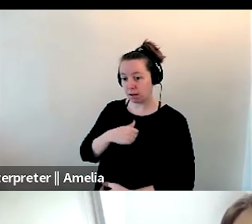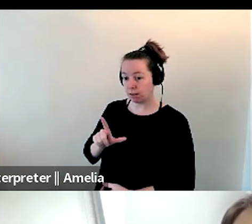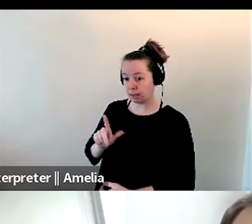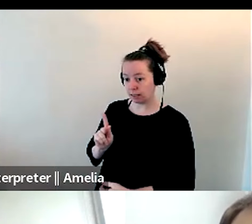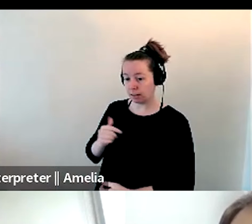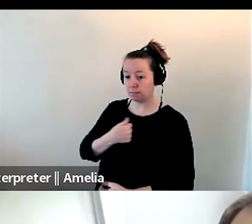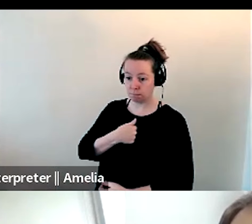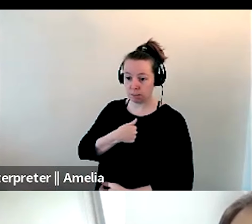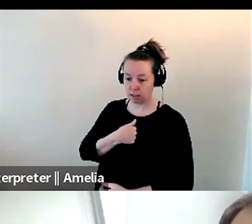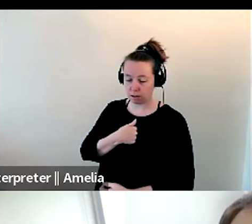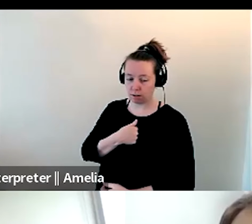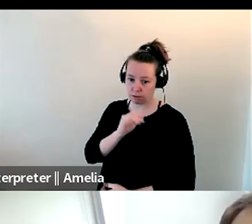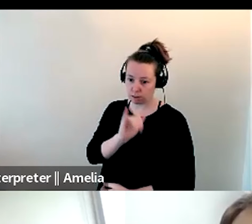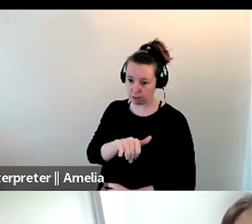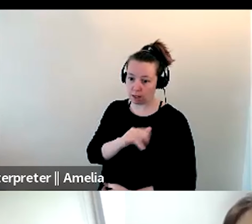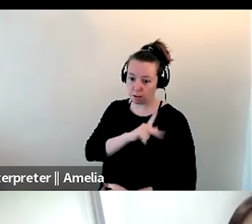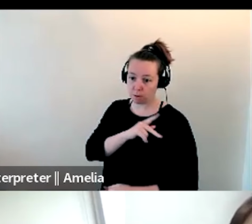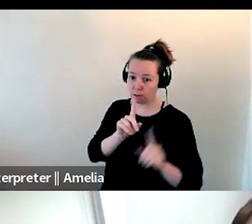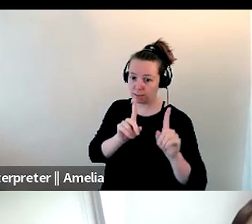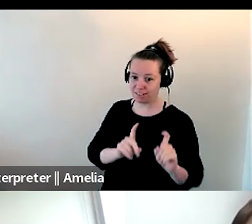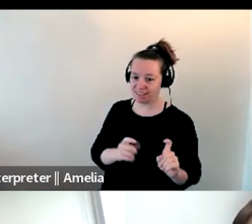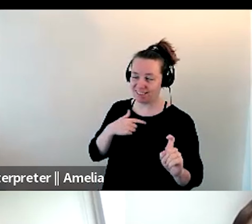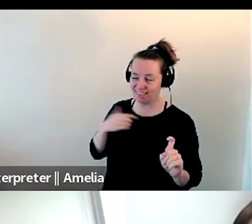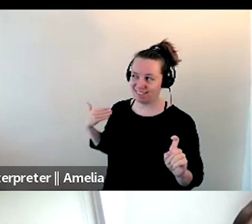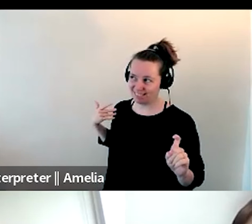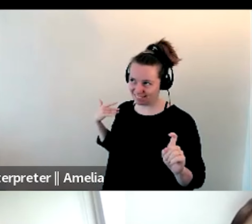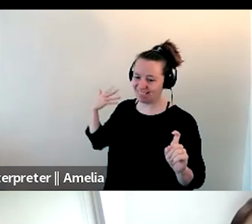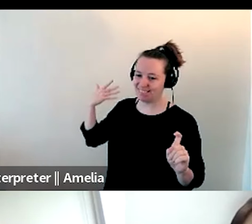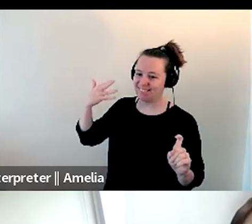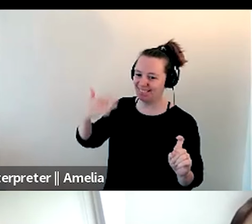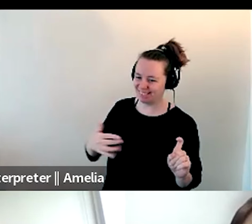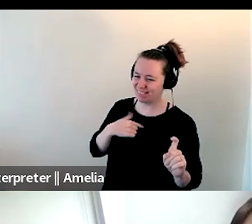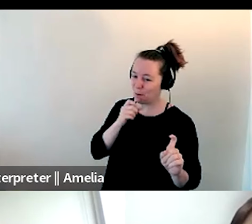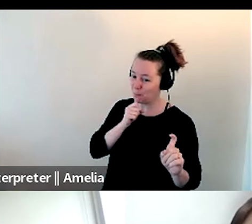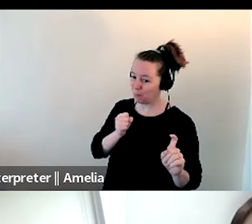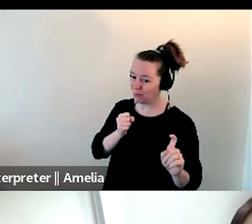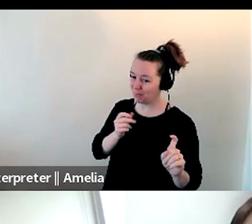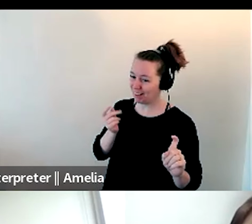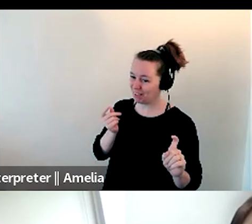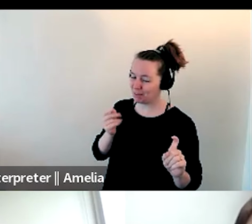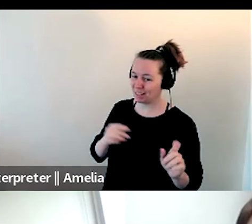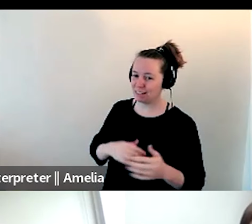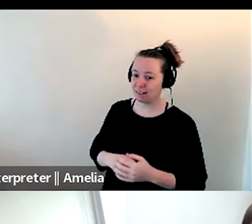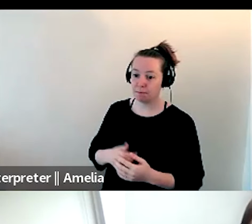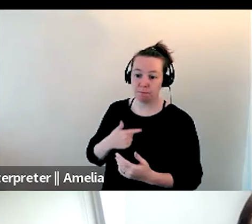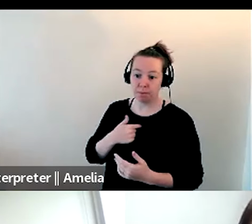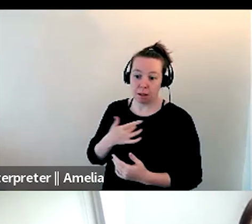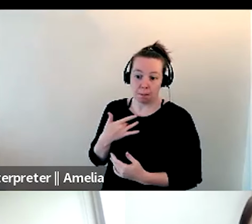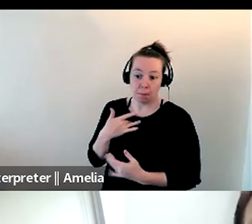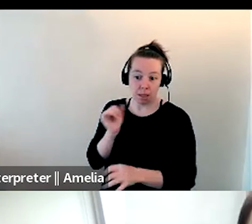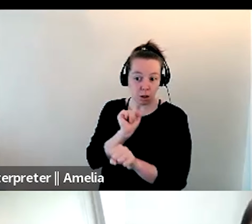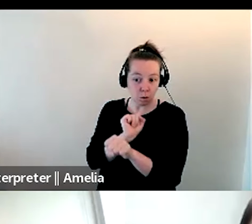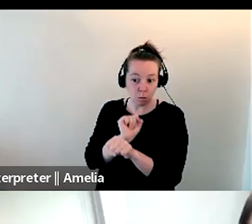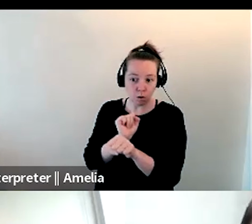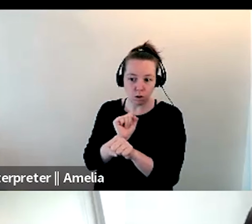Lumina definitely, but also I'm a little bit older, so I've been doing these for a little bit longer. You know, I'm kind of extroverted in work, not at